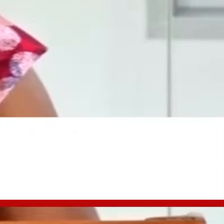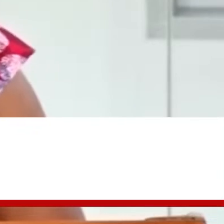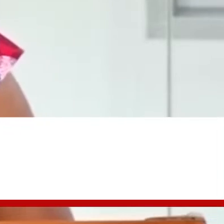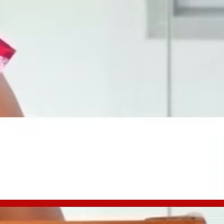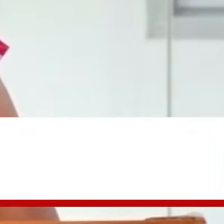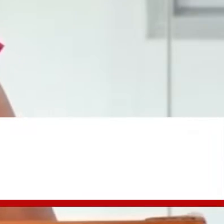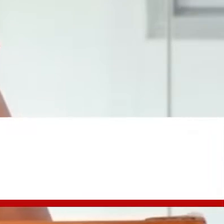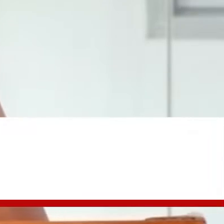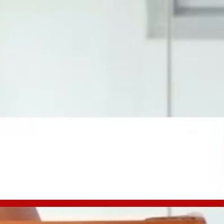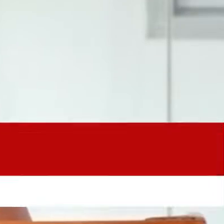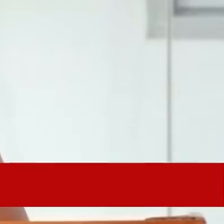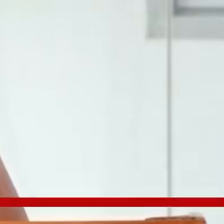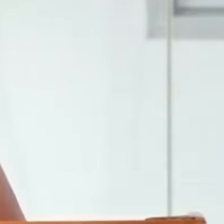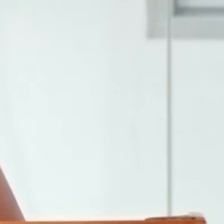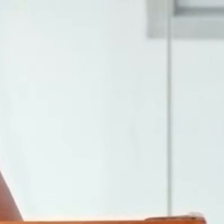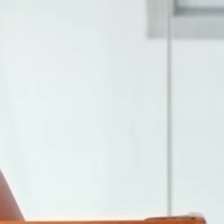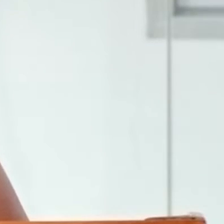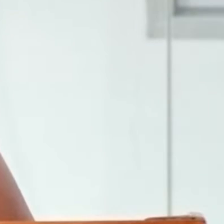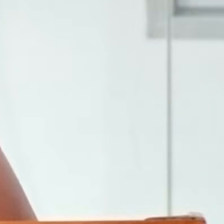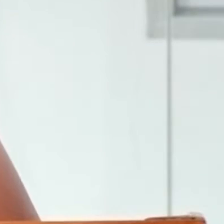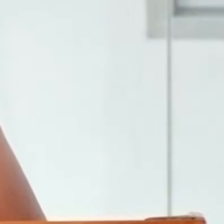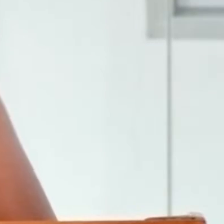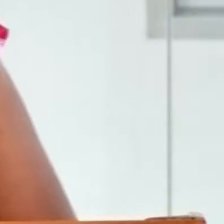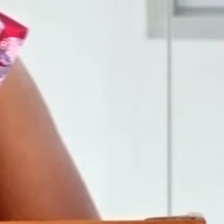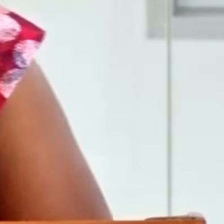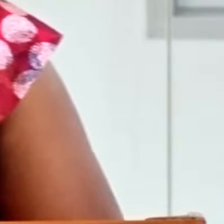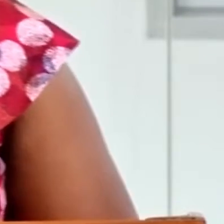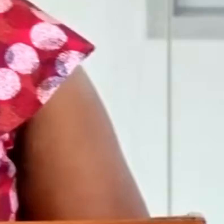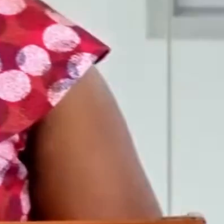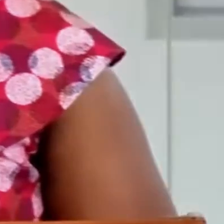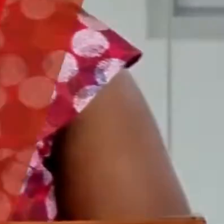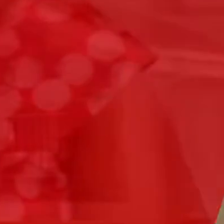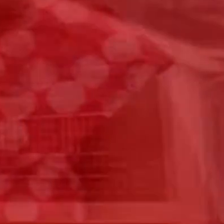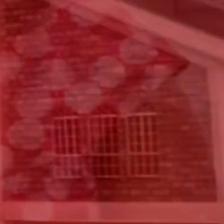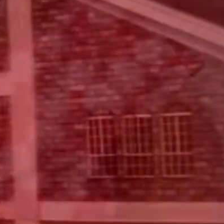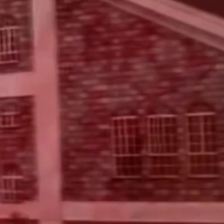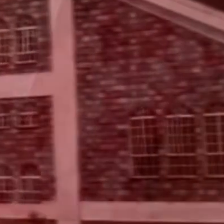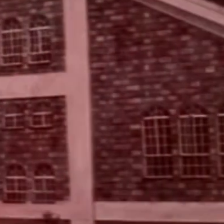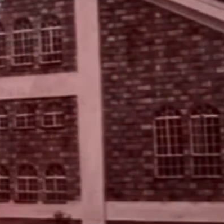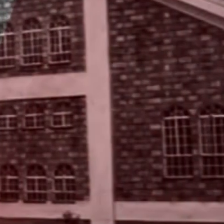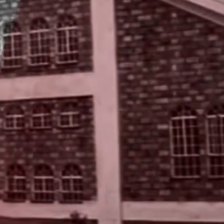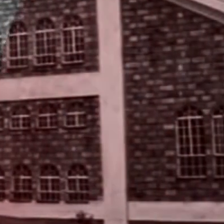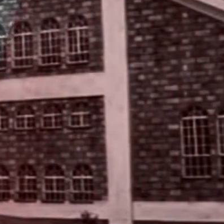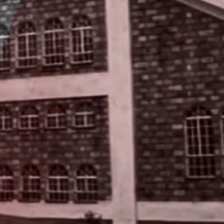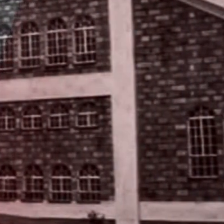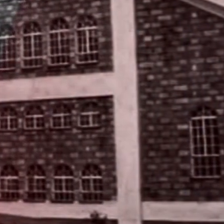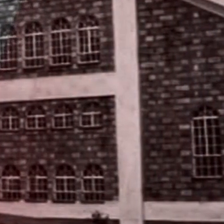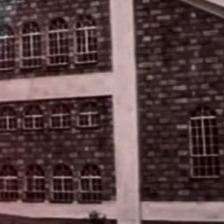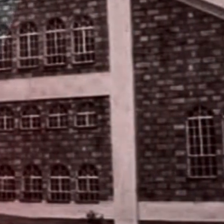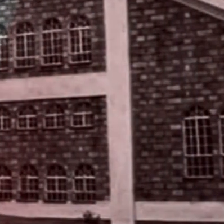Lord. Welcome. Welcome, ladies fellowship, worship team. Karibu.